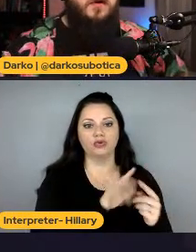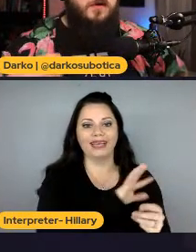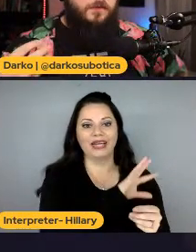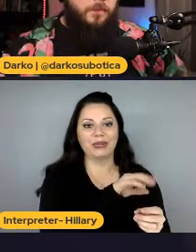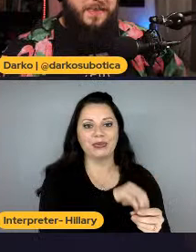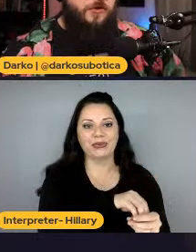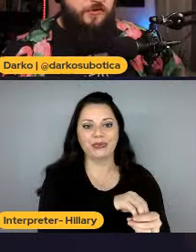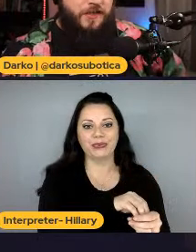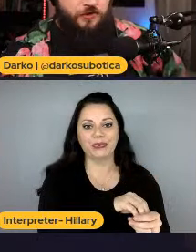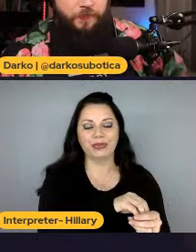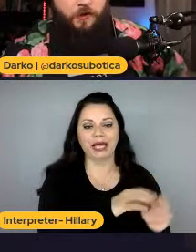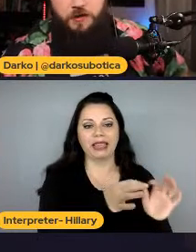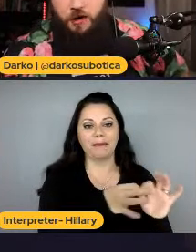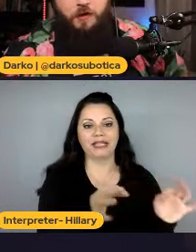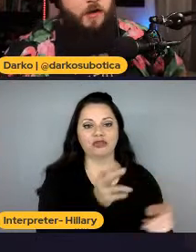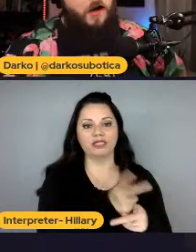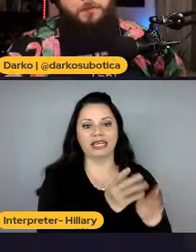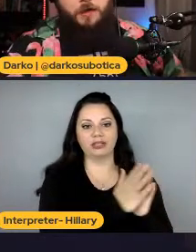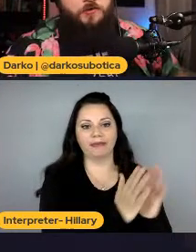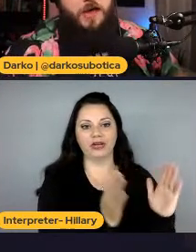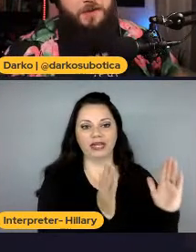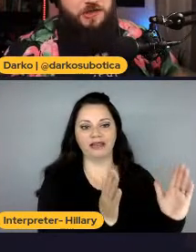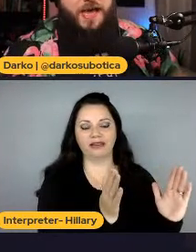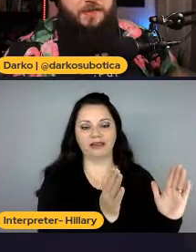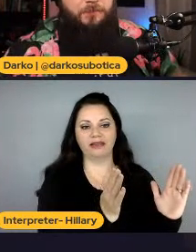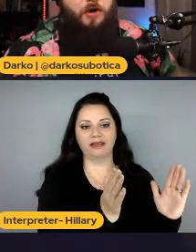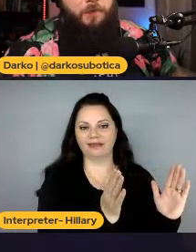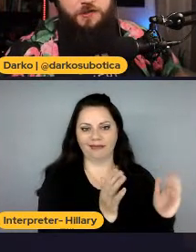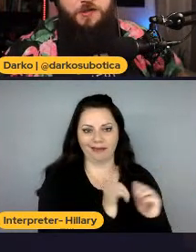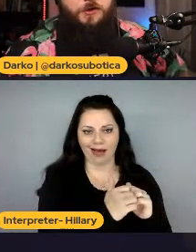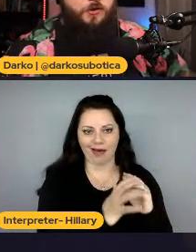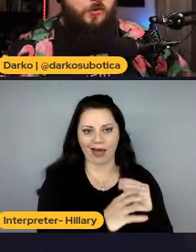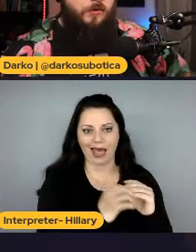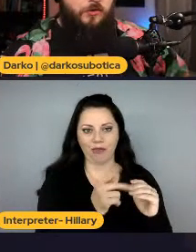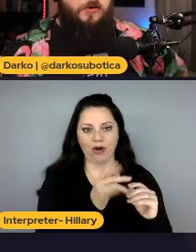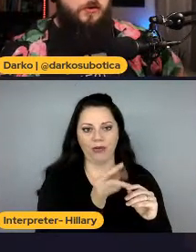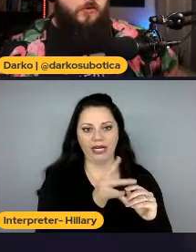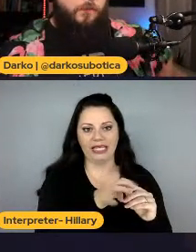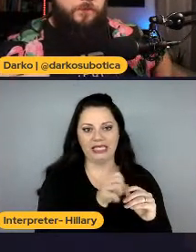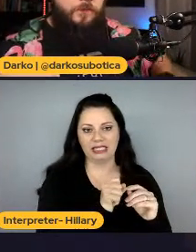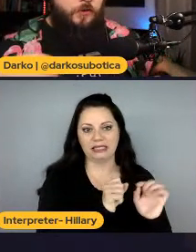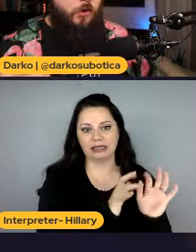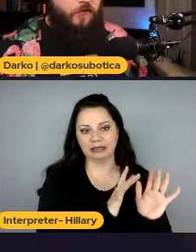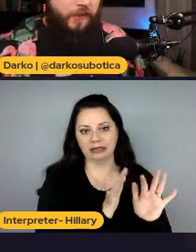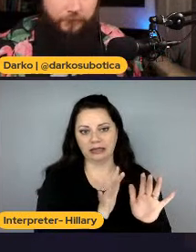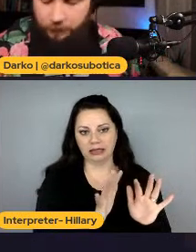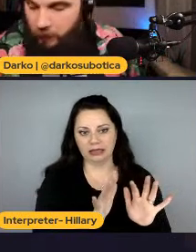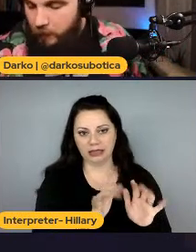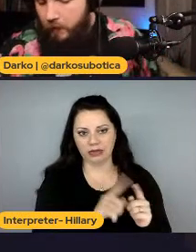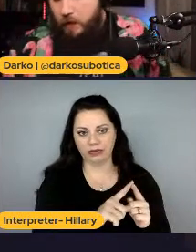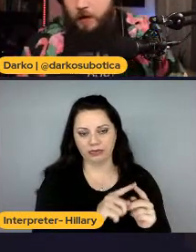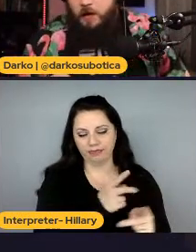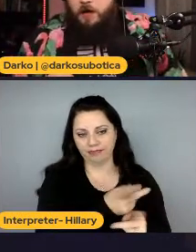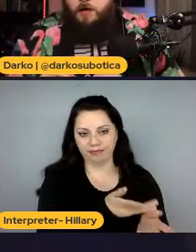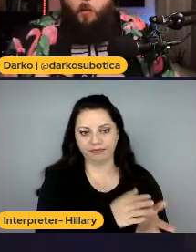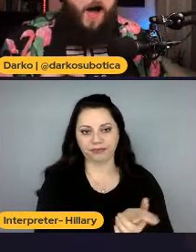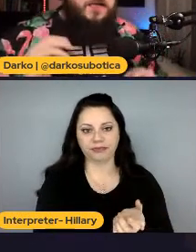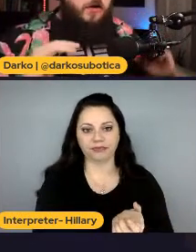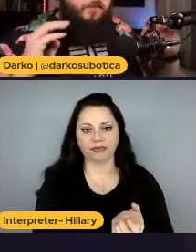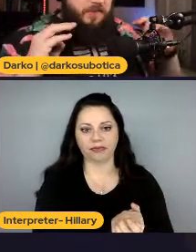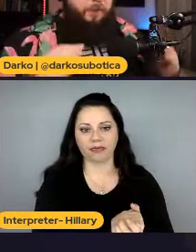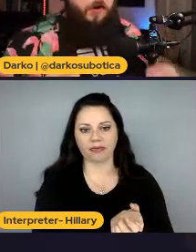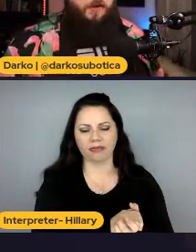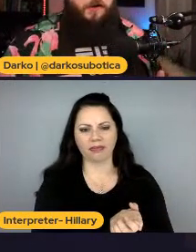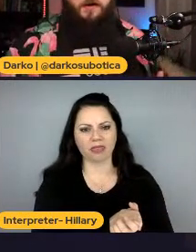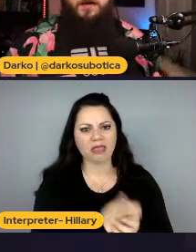include the message retention period there. I'm going to do that by just adding some properties here to go over that. Why